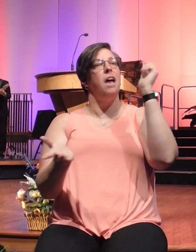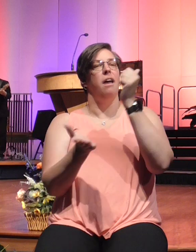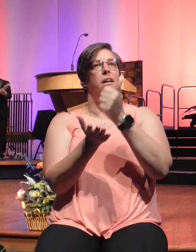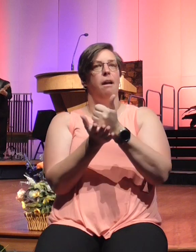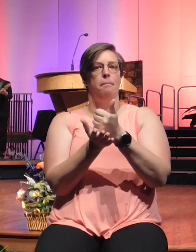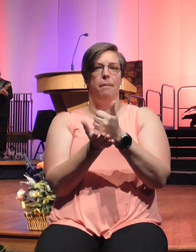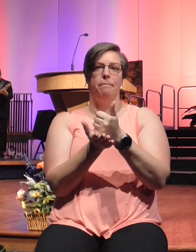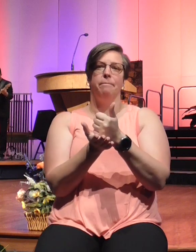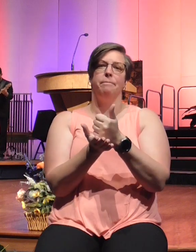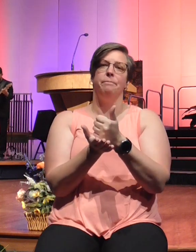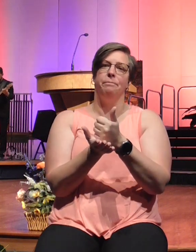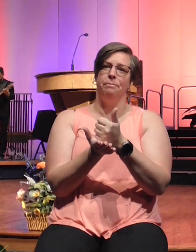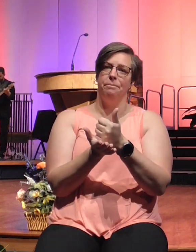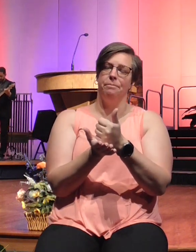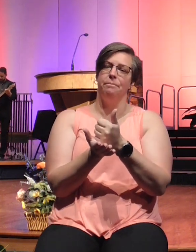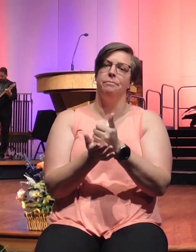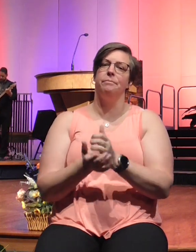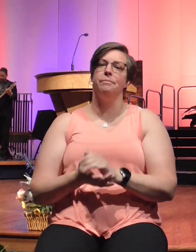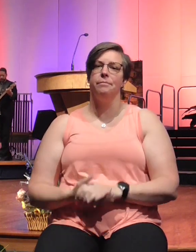Amen.